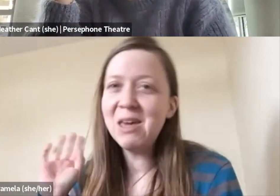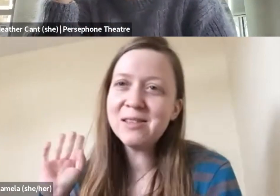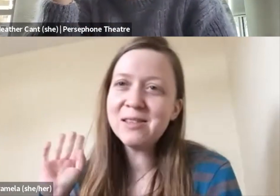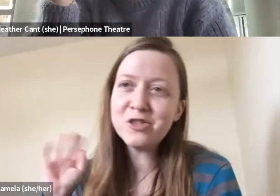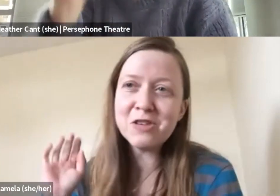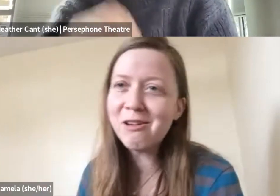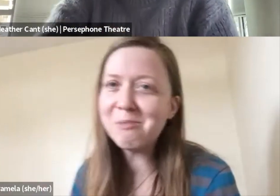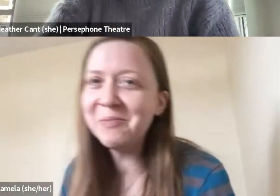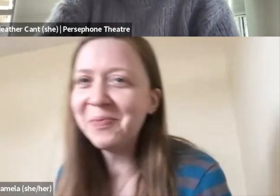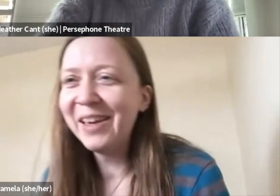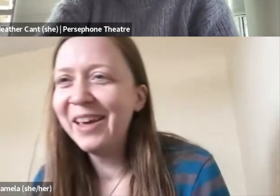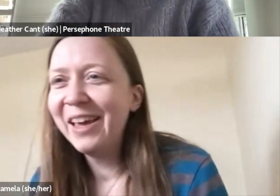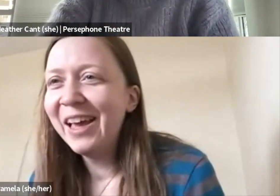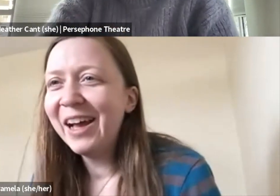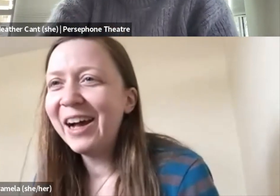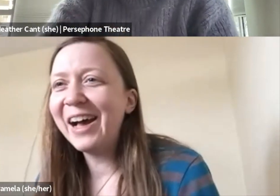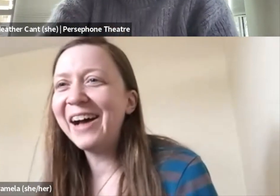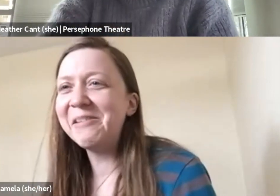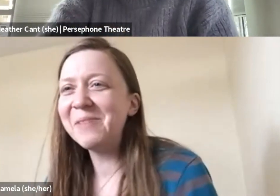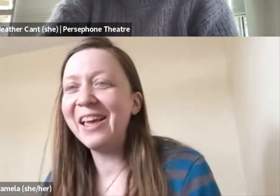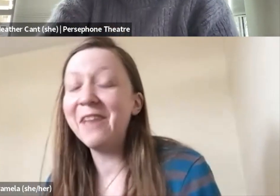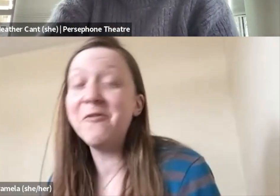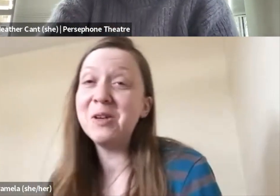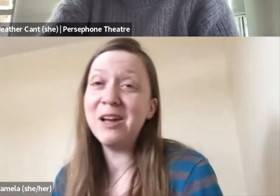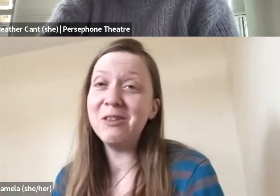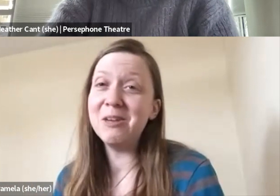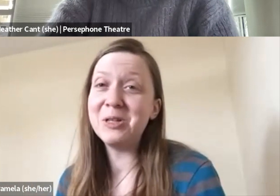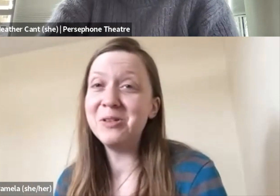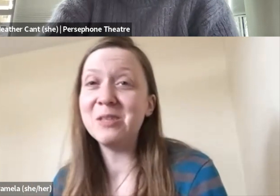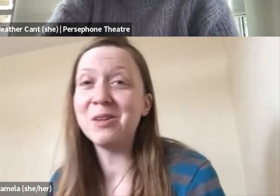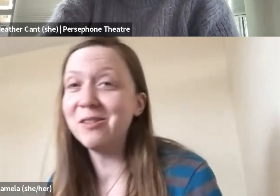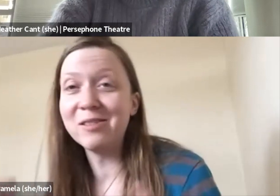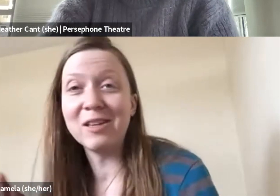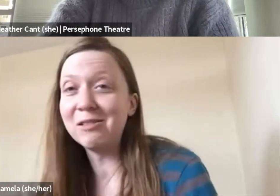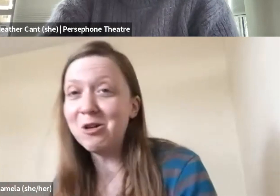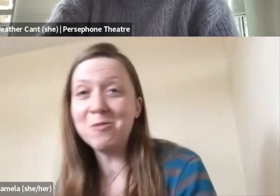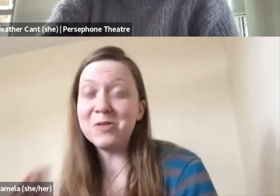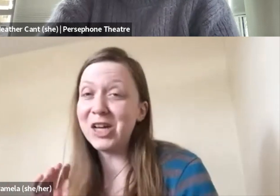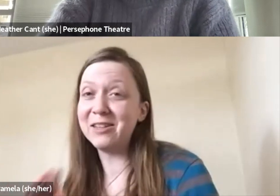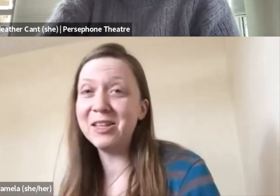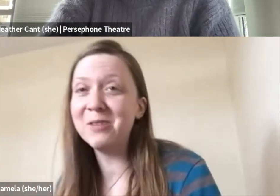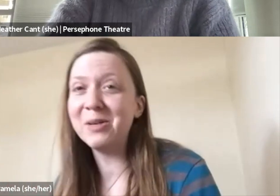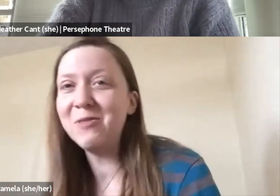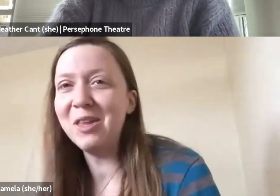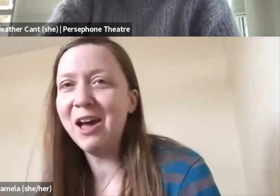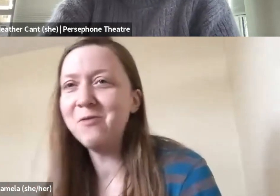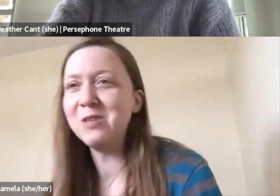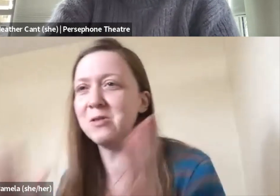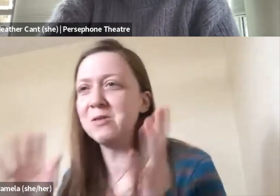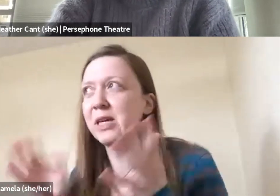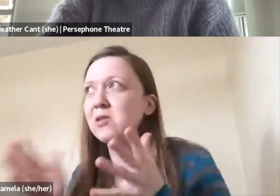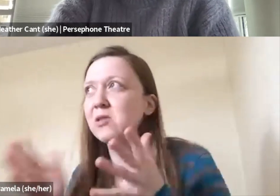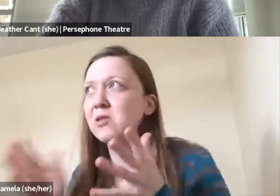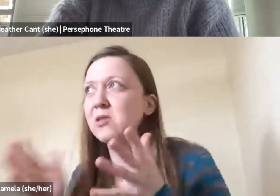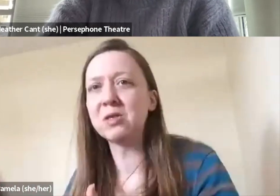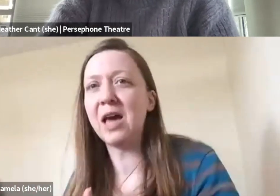May I make a suggestion, Carmen? Of course, thank you. If you ever have the opportunities, whether it's like Globe or Regina Little Theater, what have you, they have different